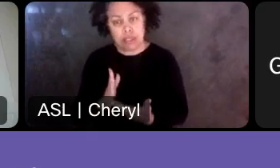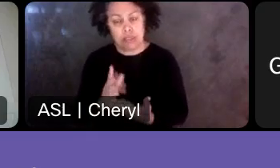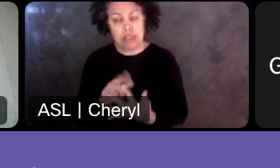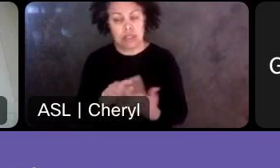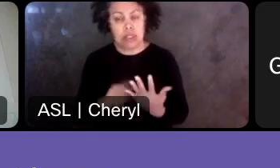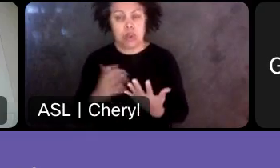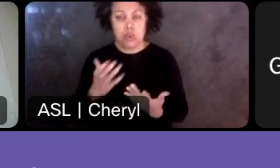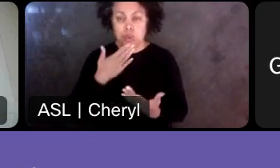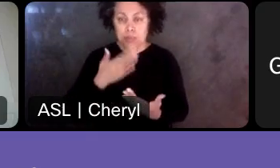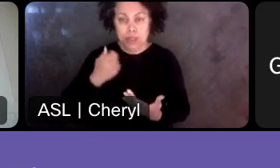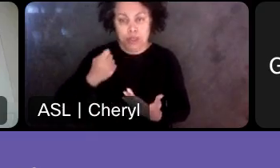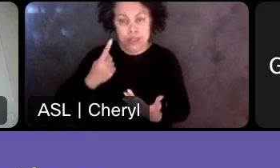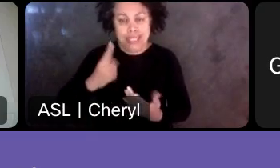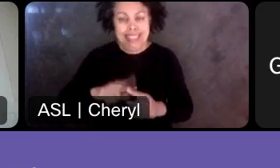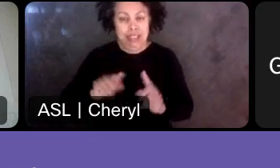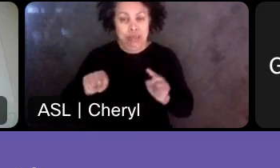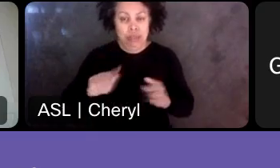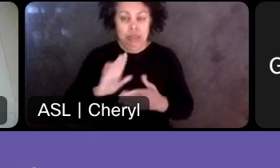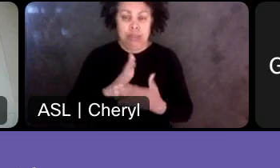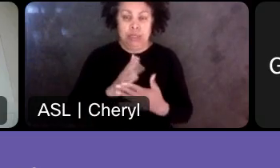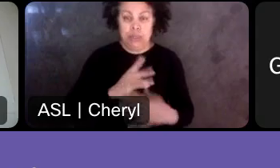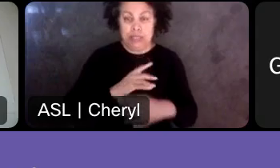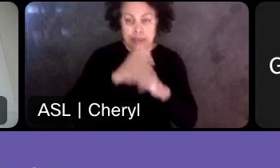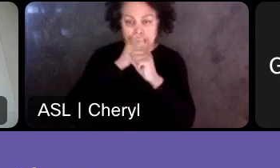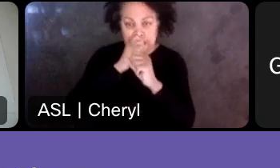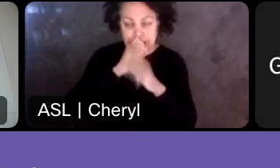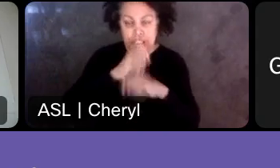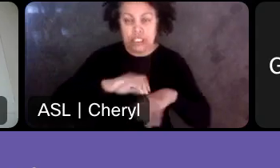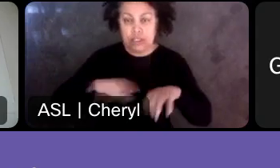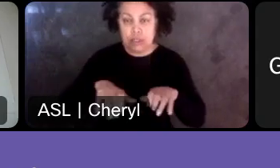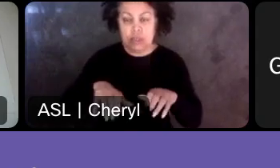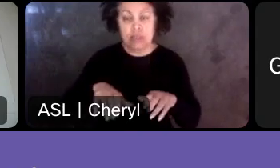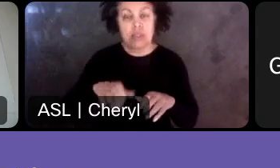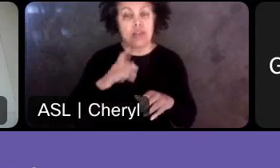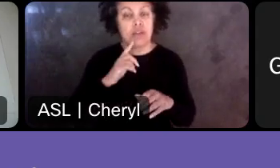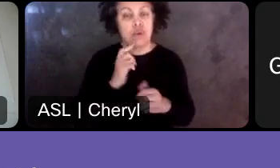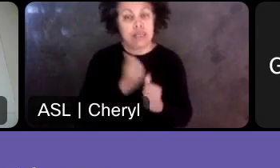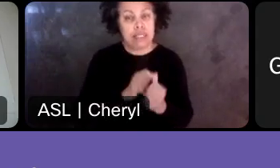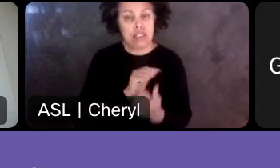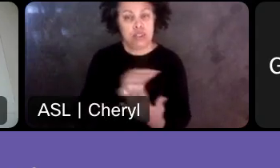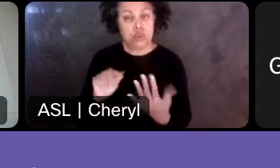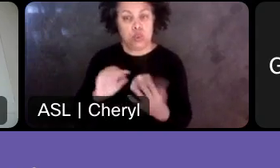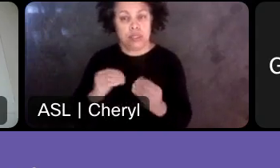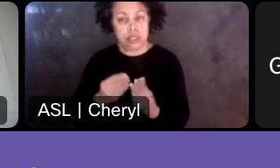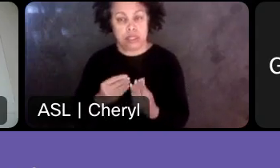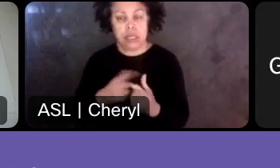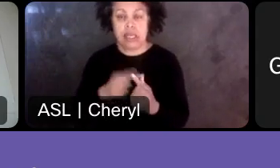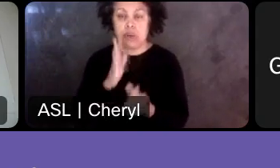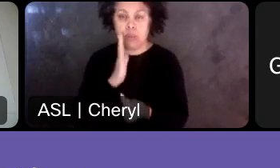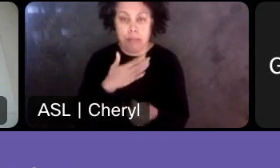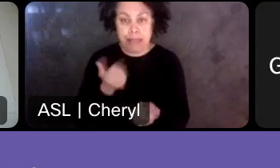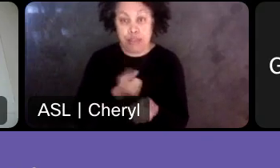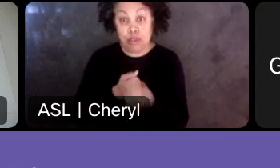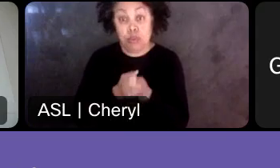the differences in confidentiality practices between organizations so they can better support survivor